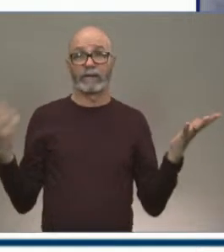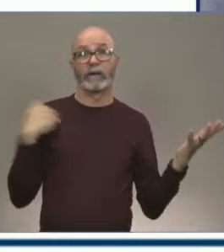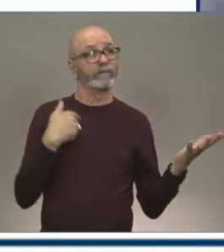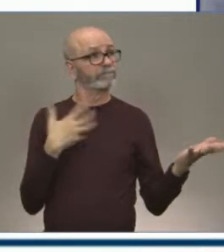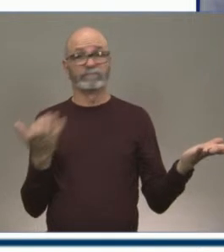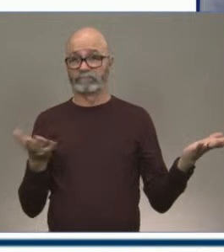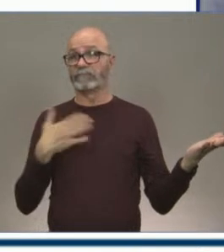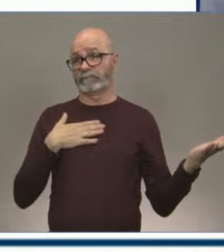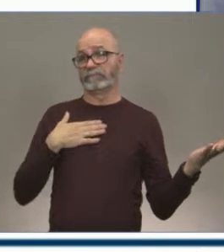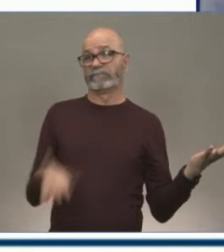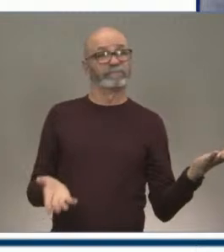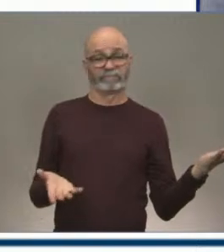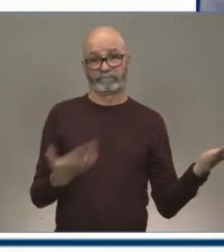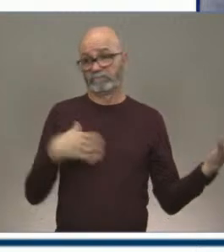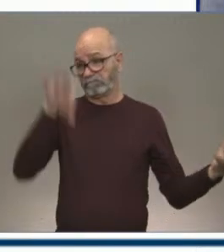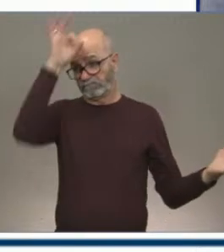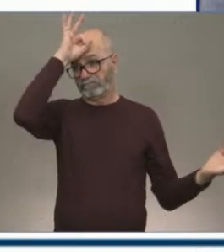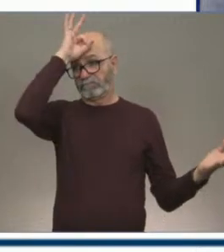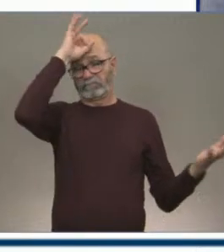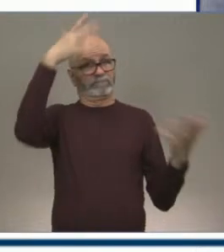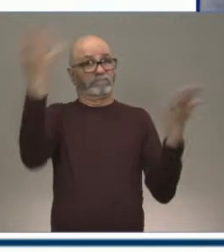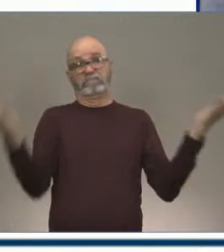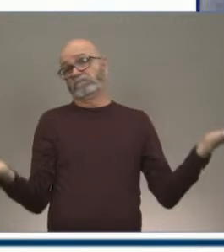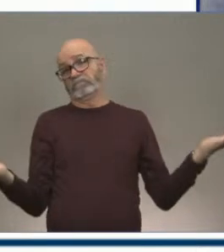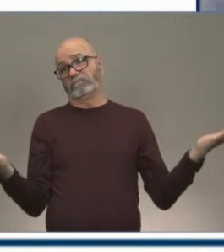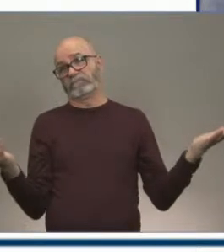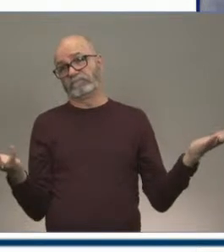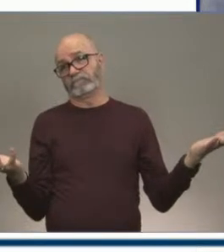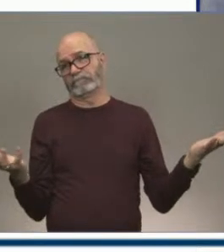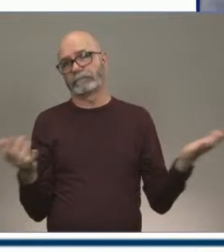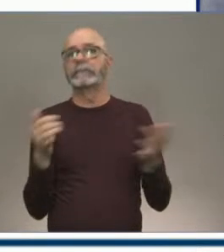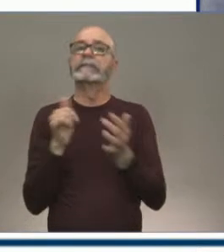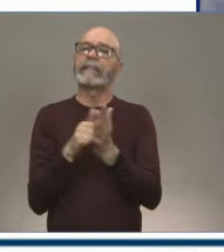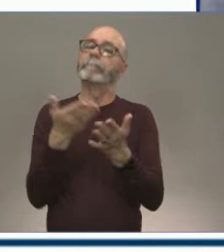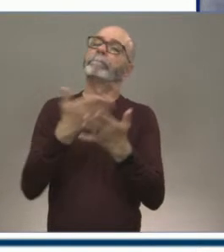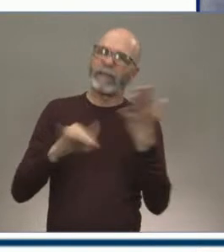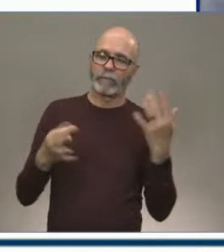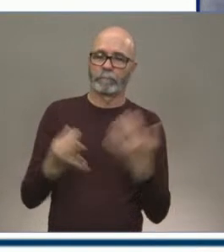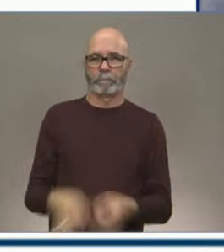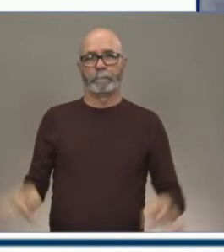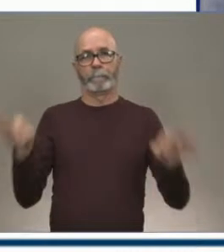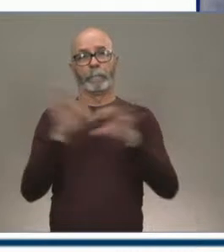know. And to me, that's a critical thing about this virus.